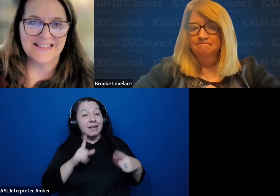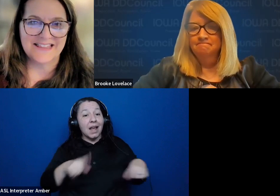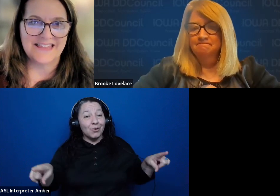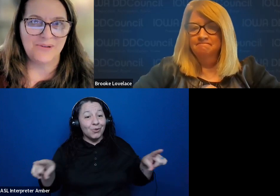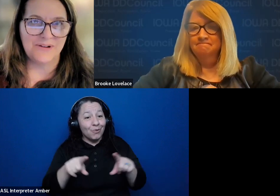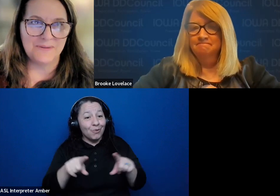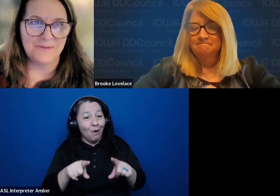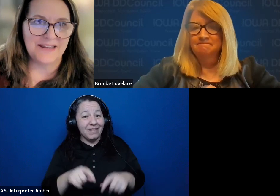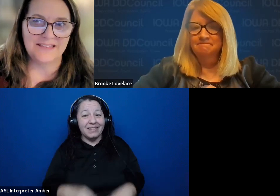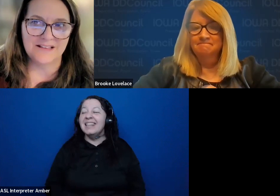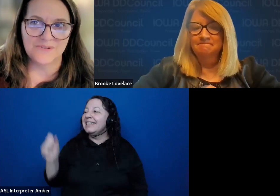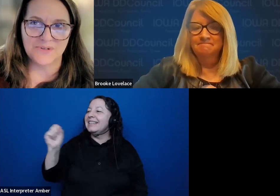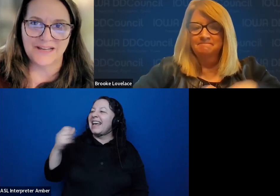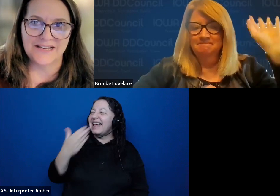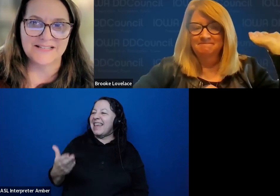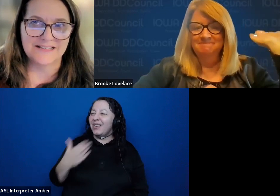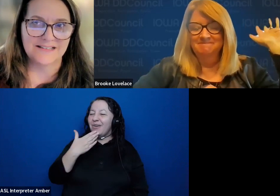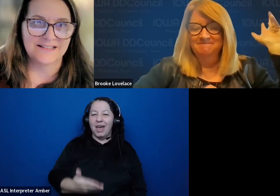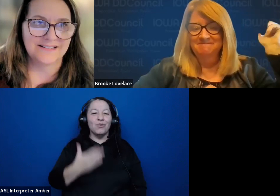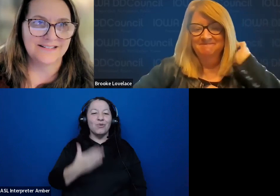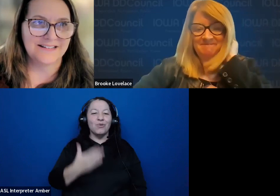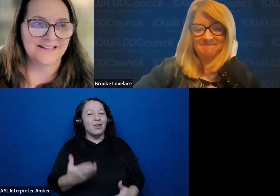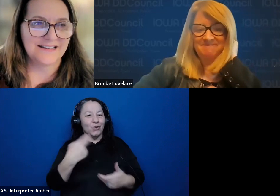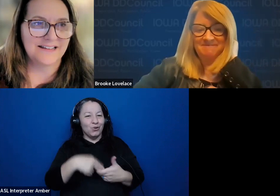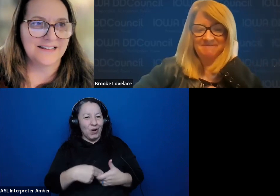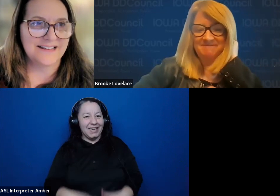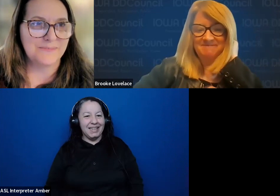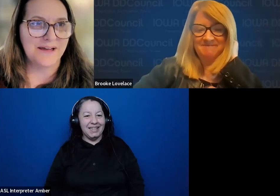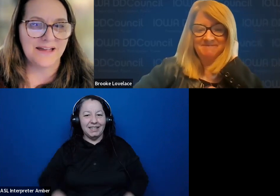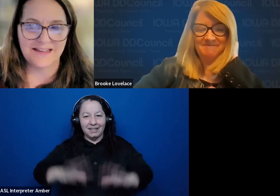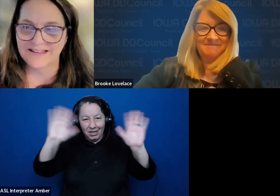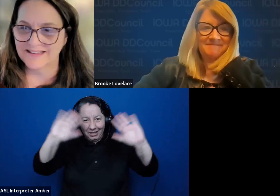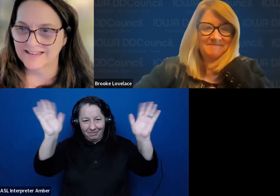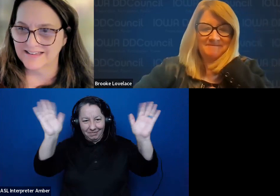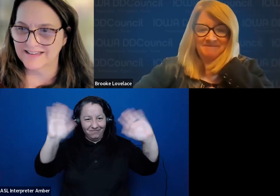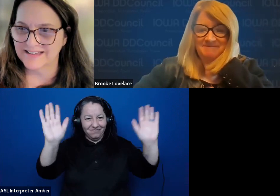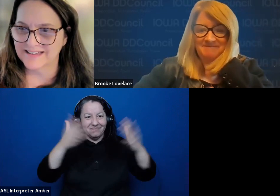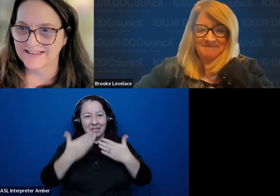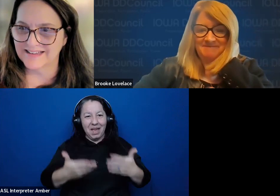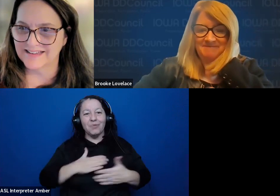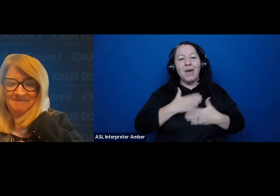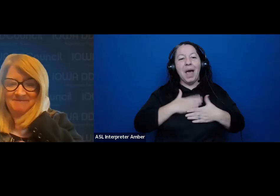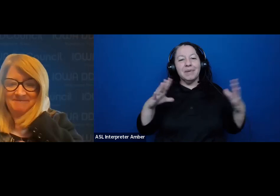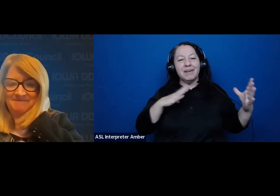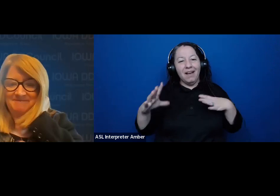Yes. Thank you, everybody. Thanks for joining us. Bye, guys. Buddy, happy holidays.